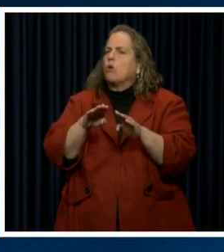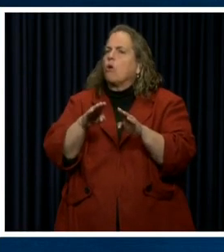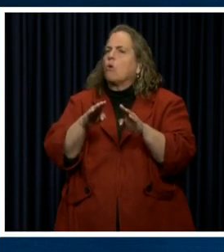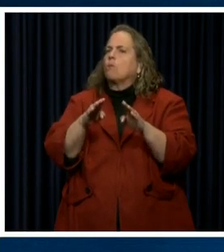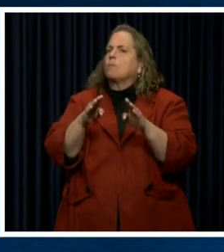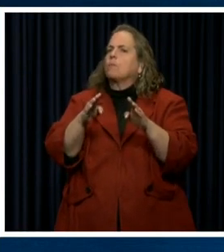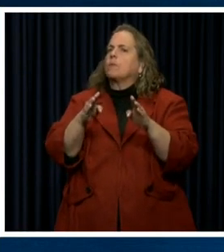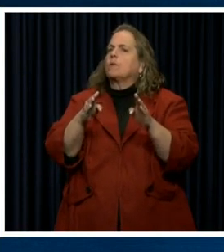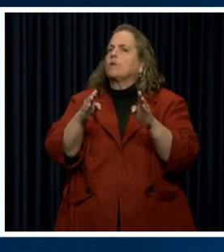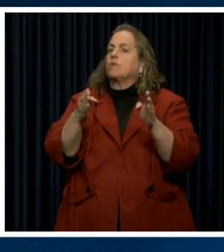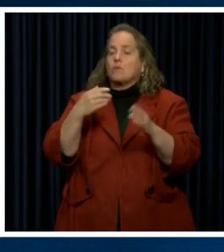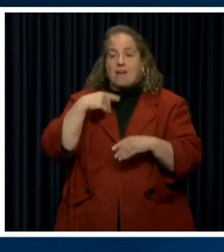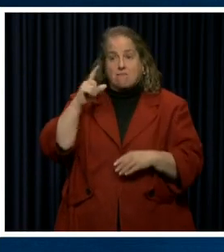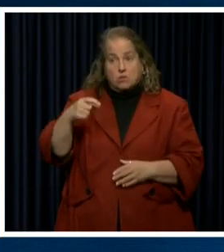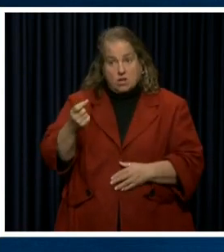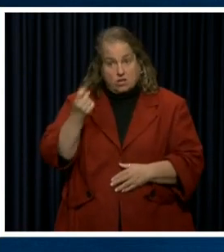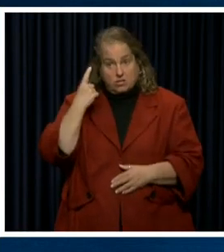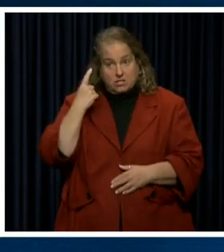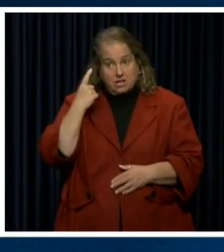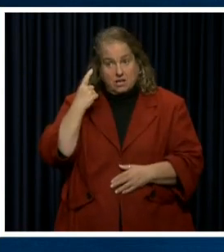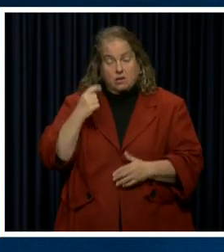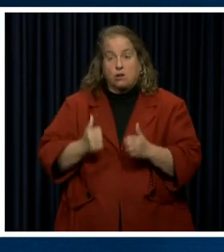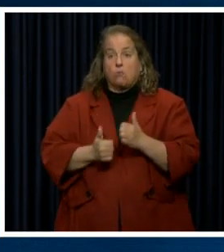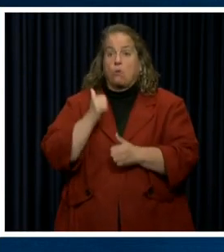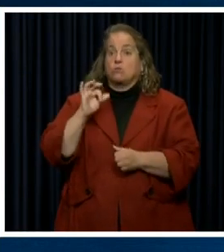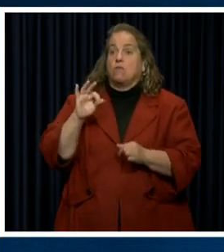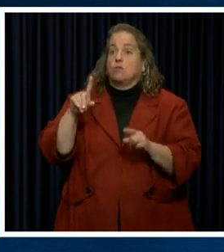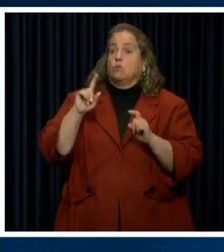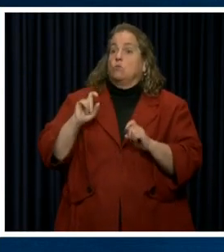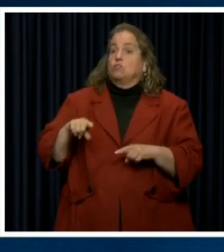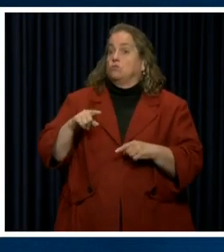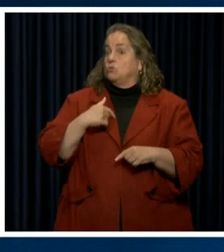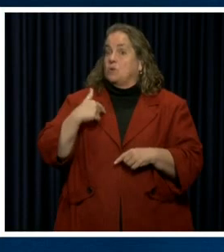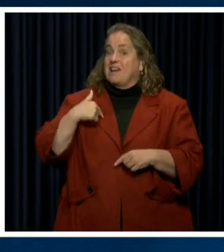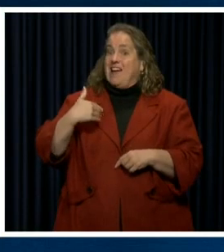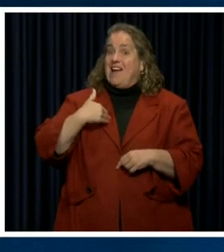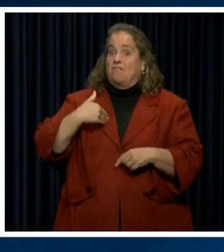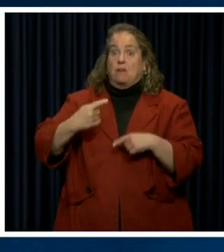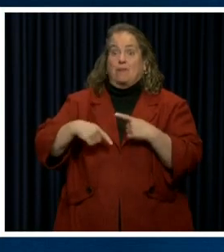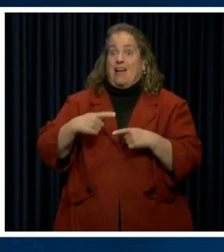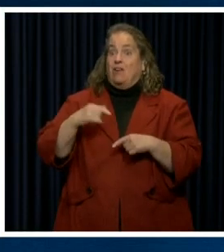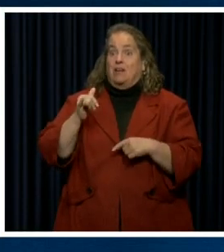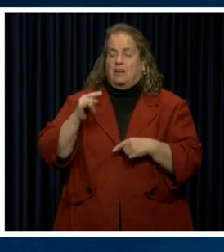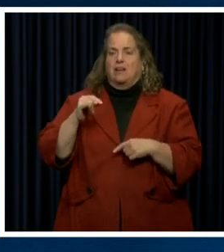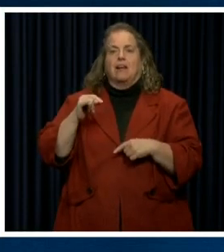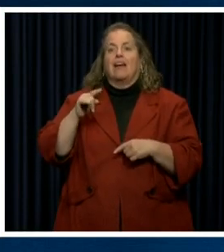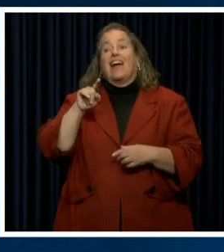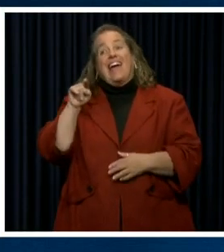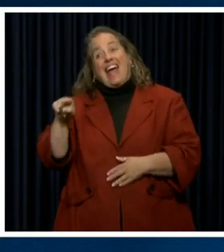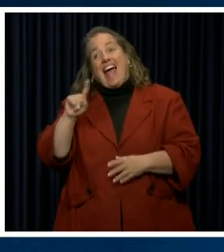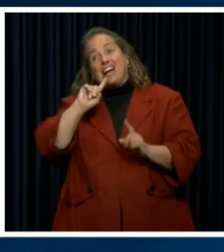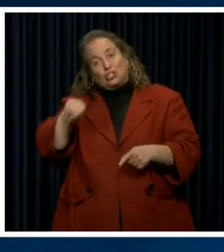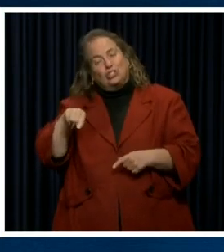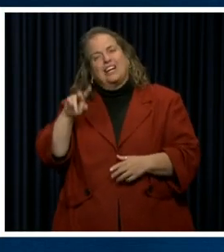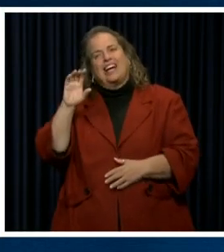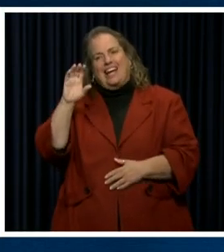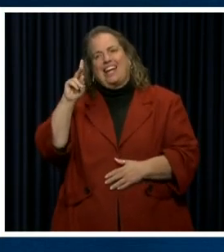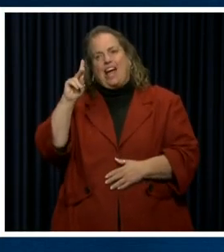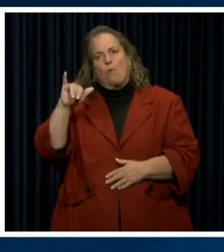reopening, we've got to understand that most of the questions that we have on it are at